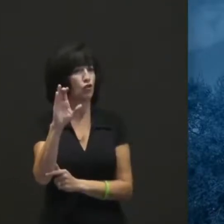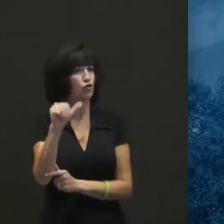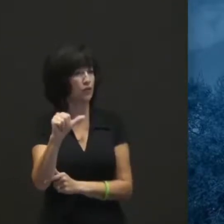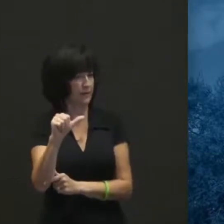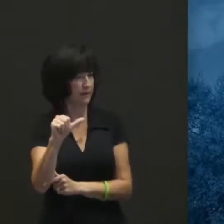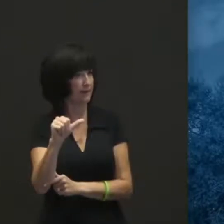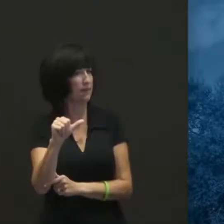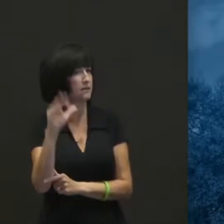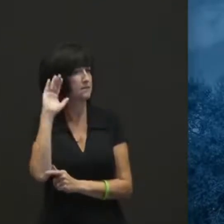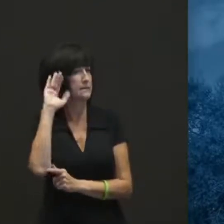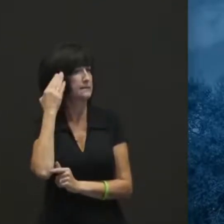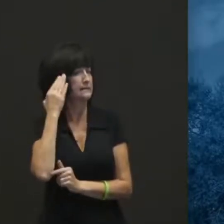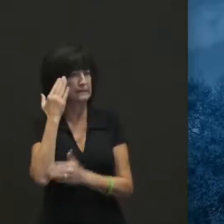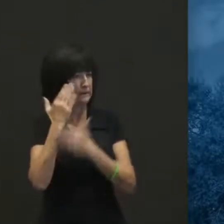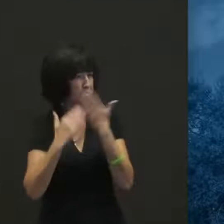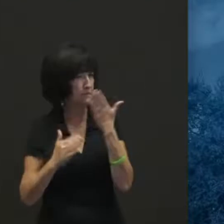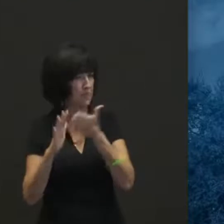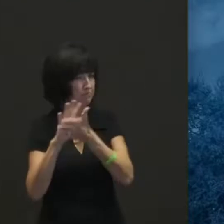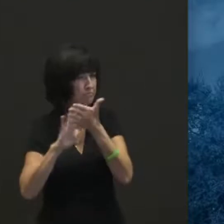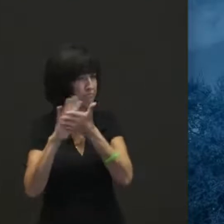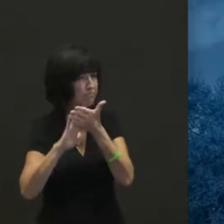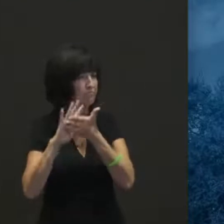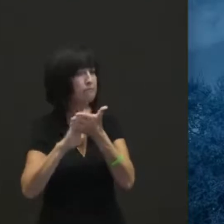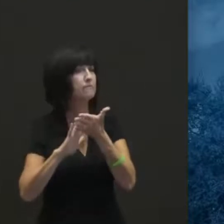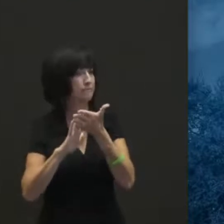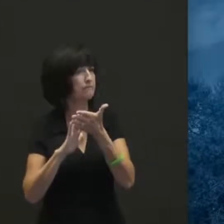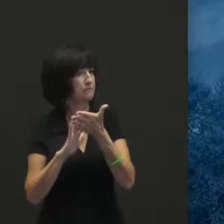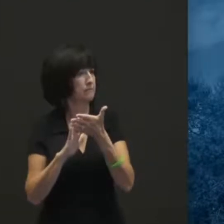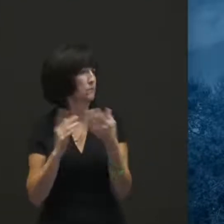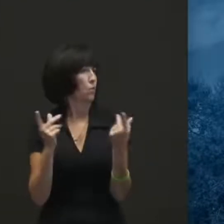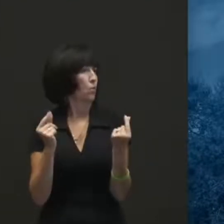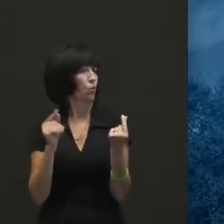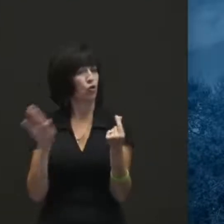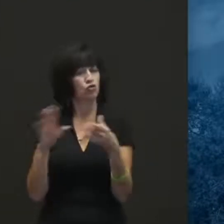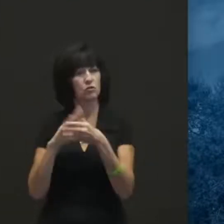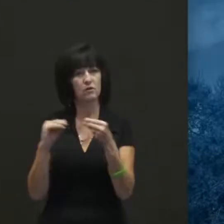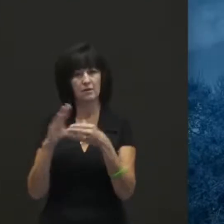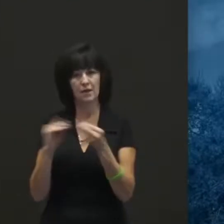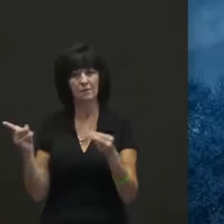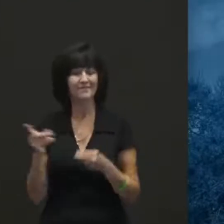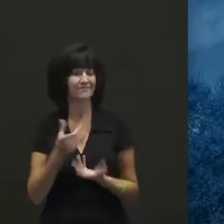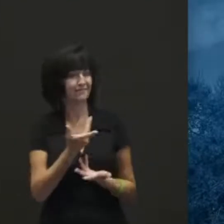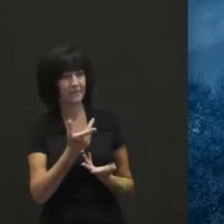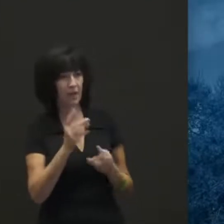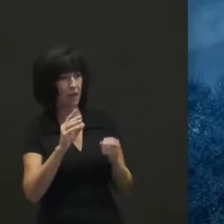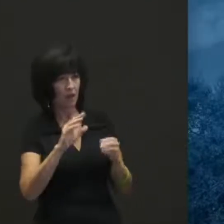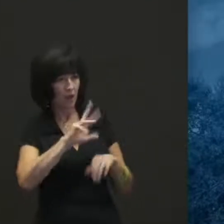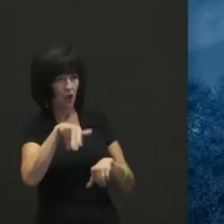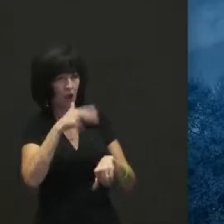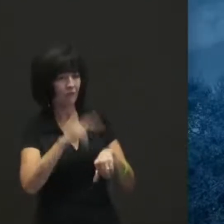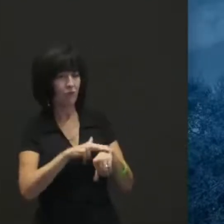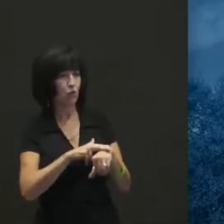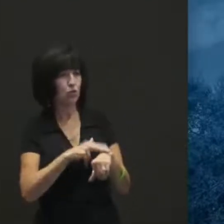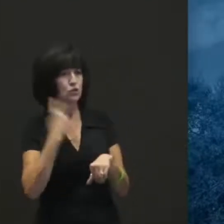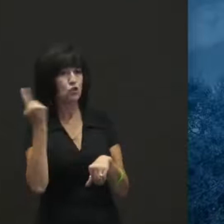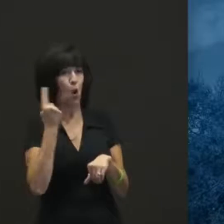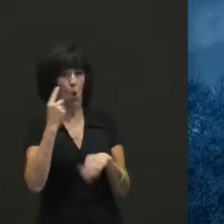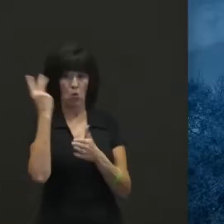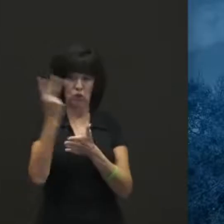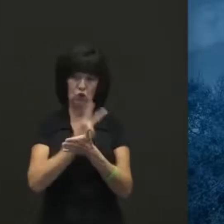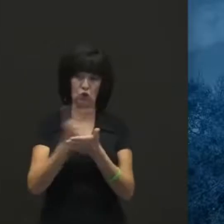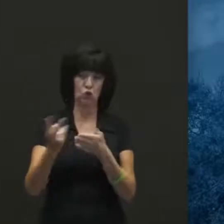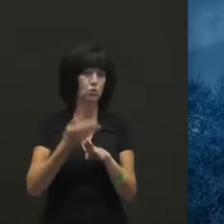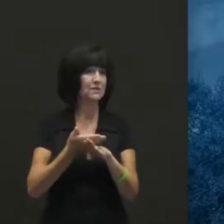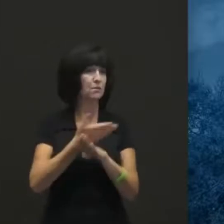all, anything said in a political attack ad 2 weeks before an election ought to be viewed with a